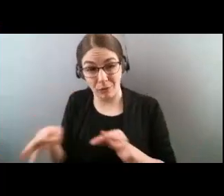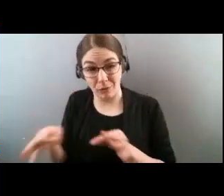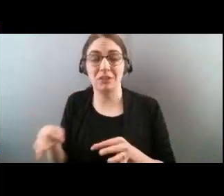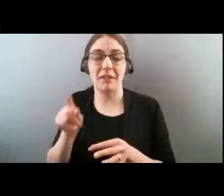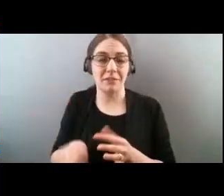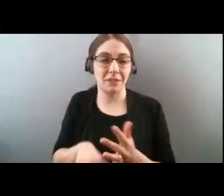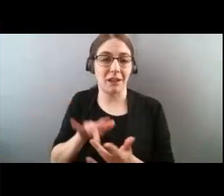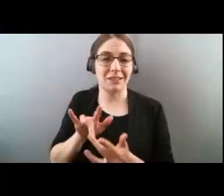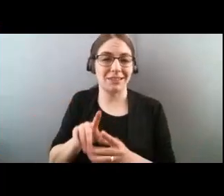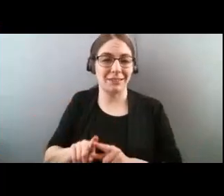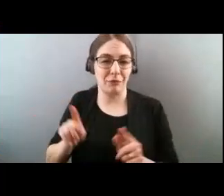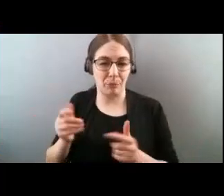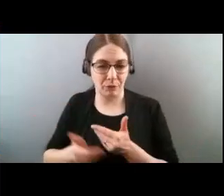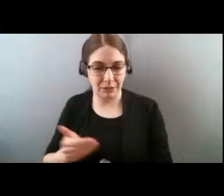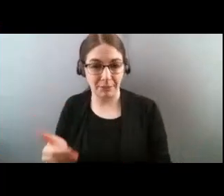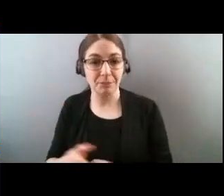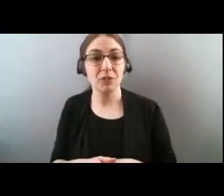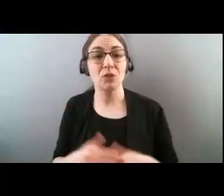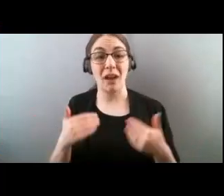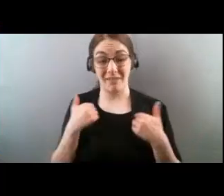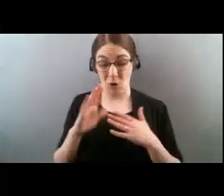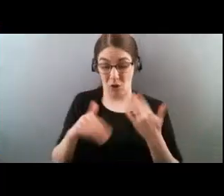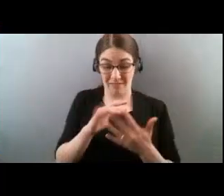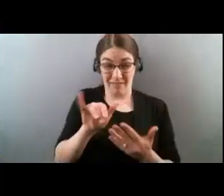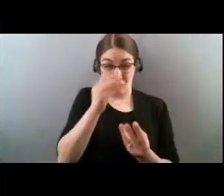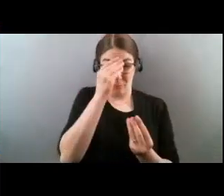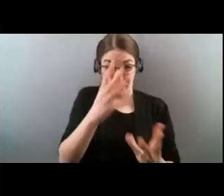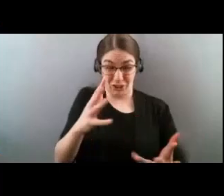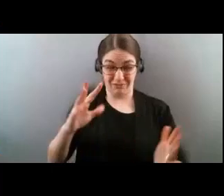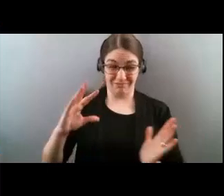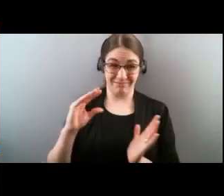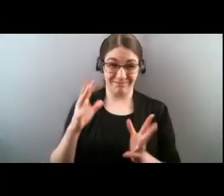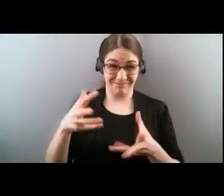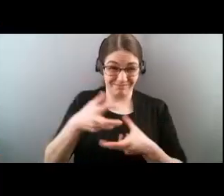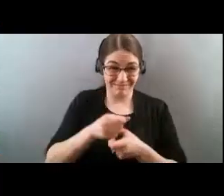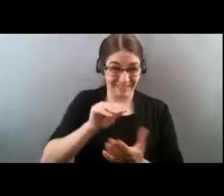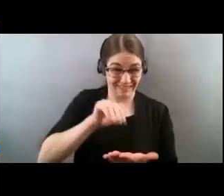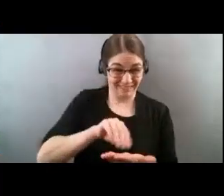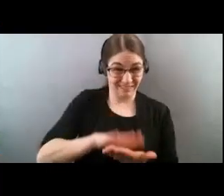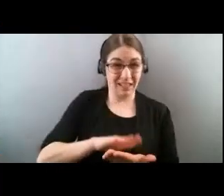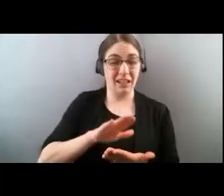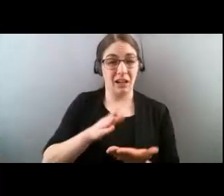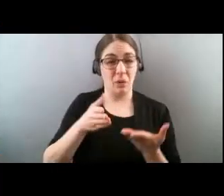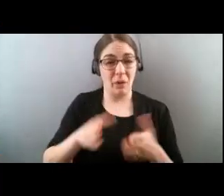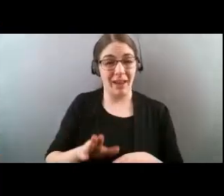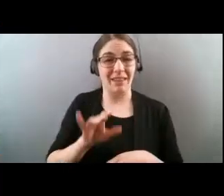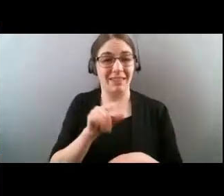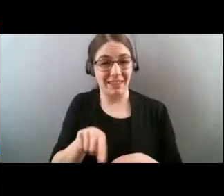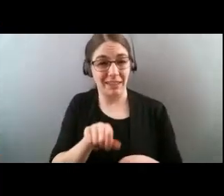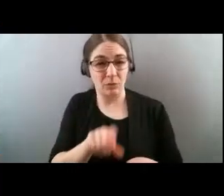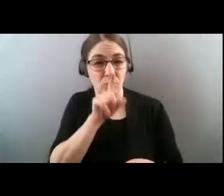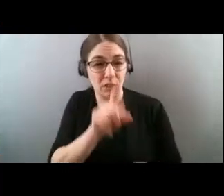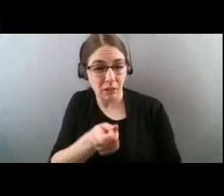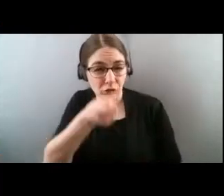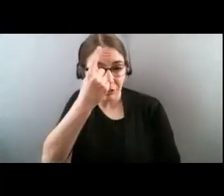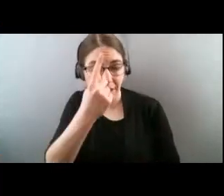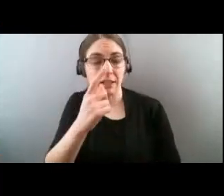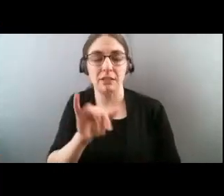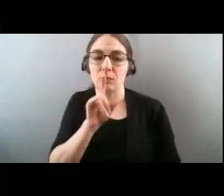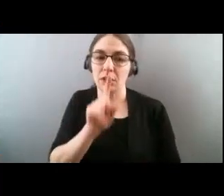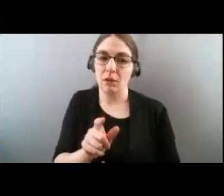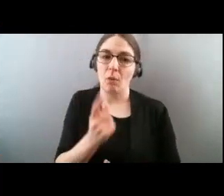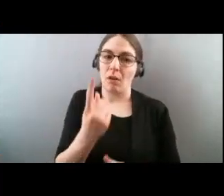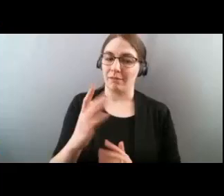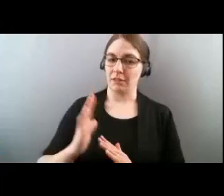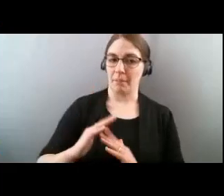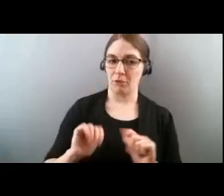really digest, I think is one of the biggest challenges, because it's something that we're all passionate about, and I